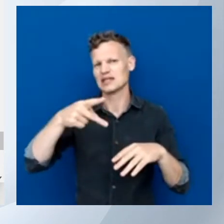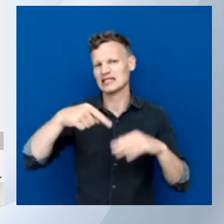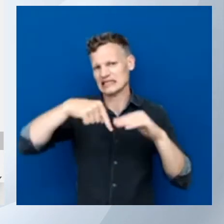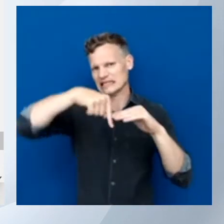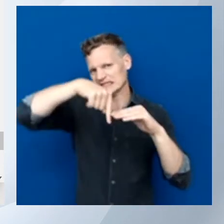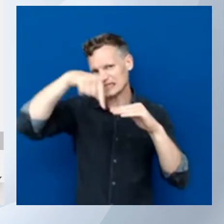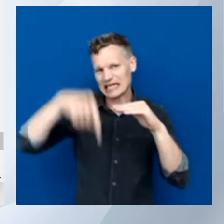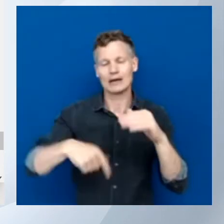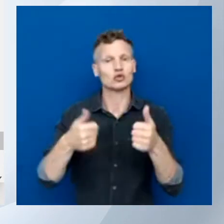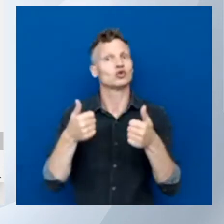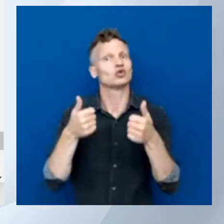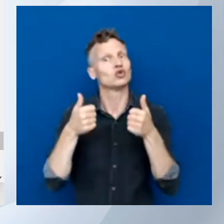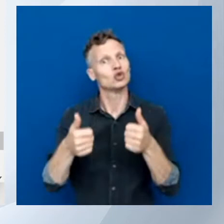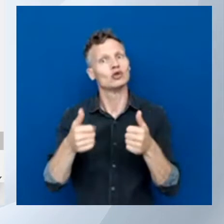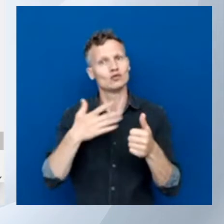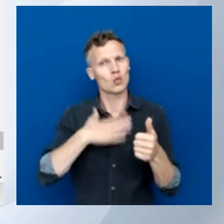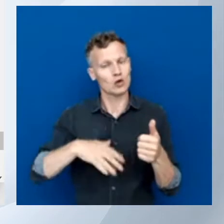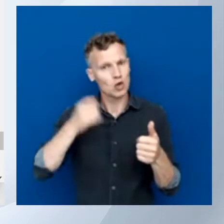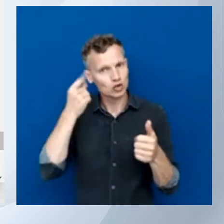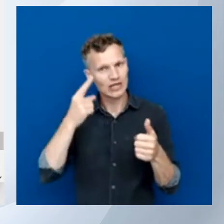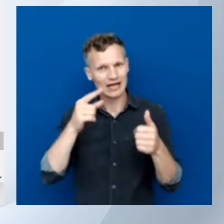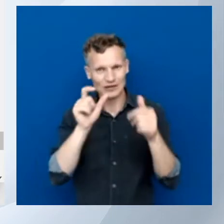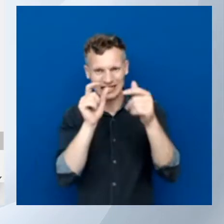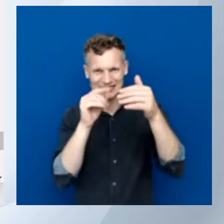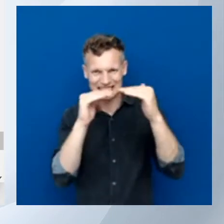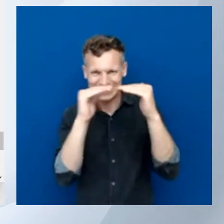understand what happens on each of your layers.